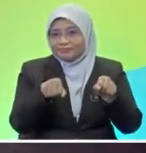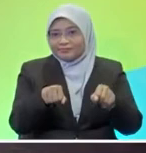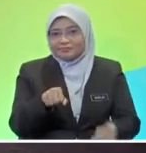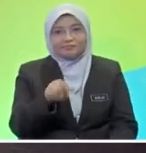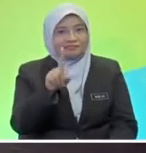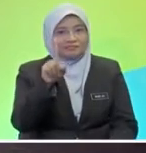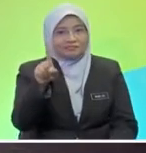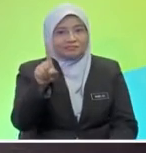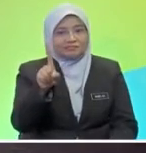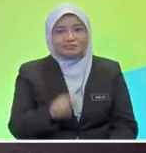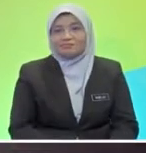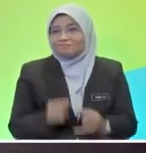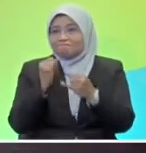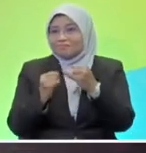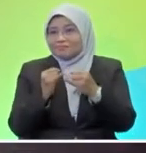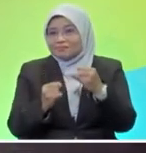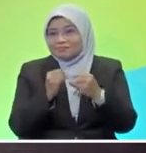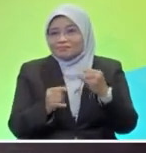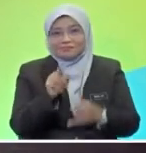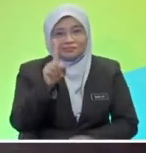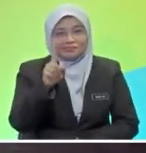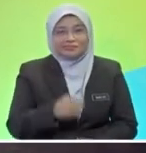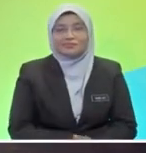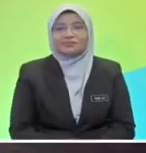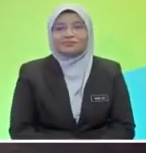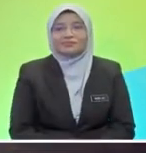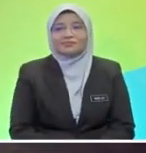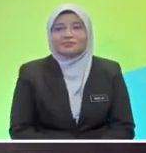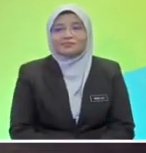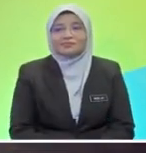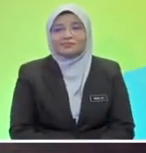Okay, last one. So let's do it really well, okay?